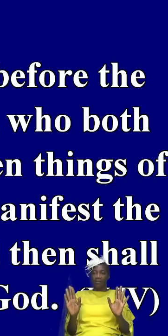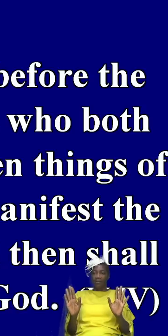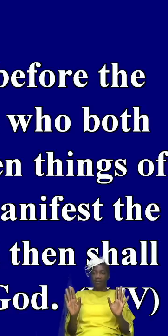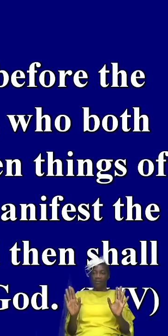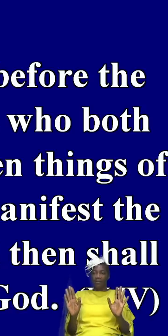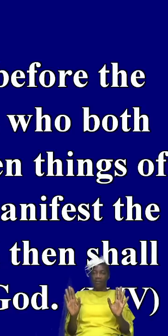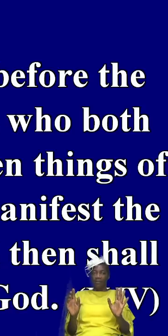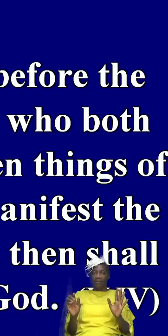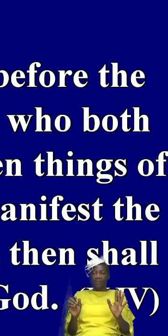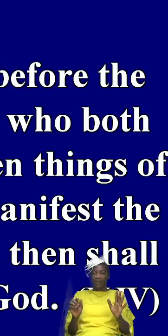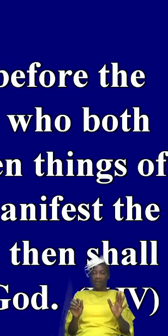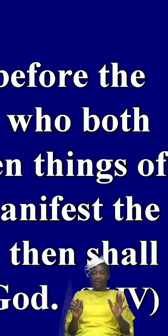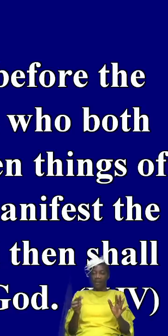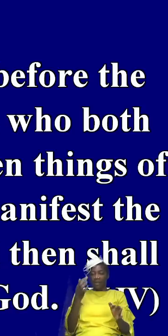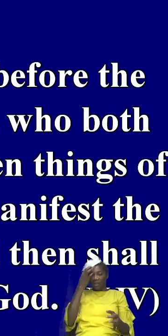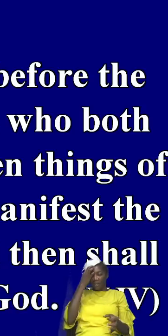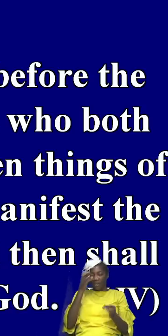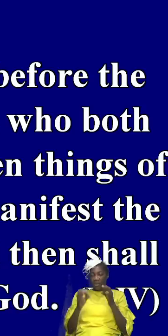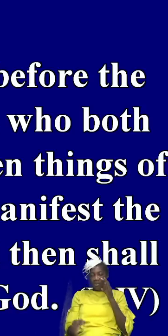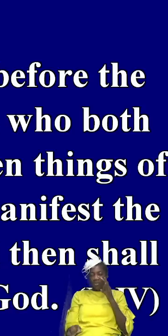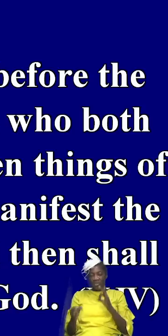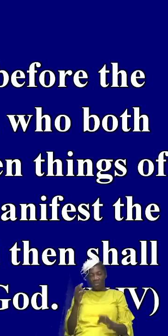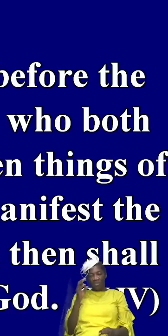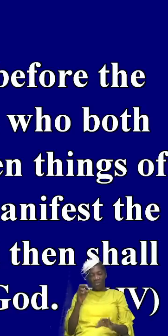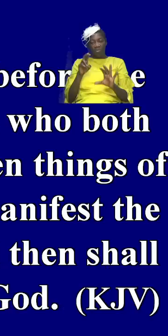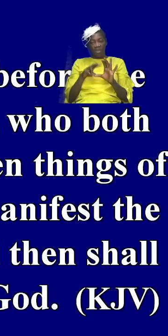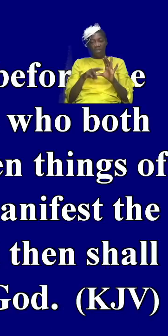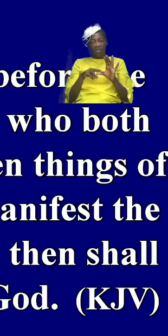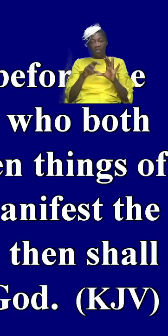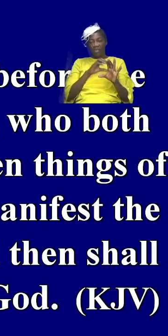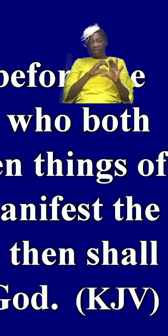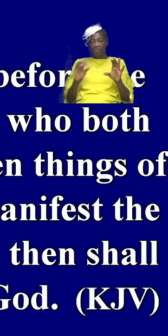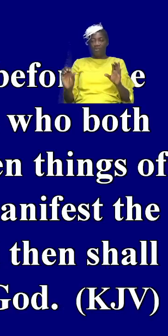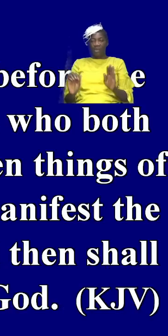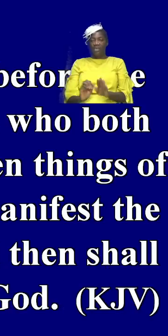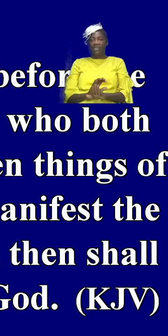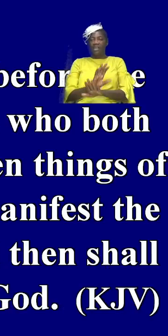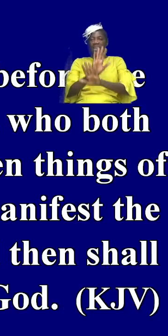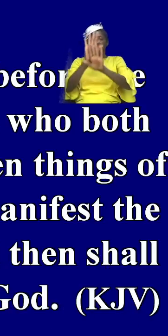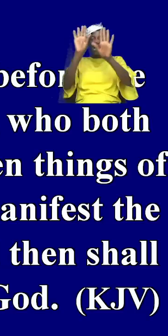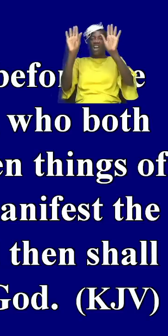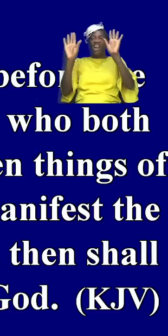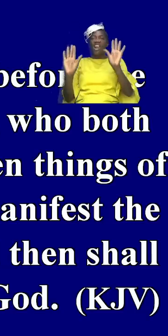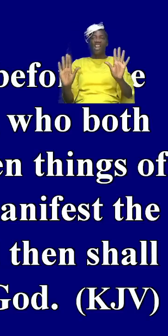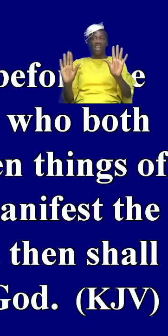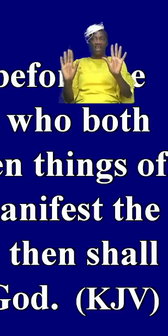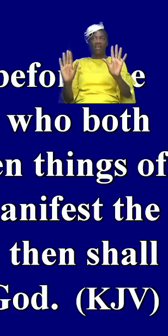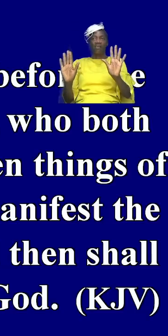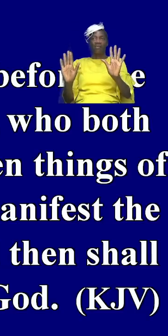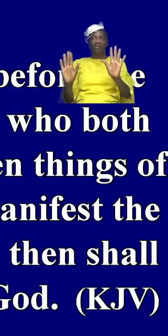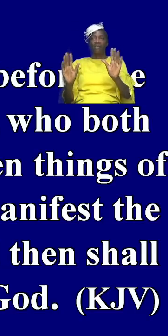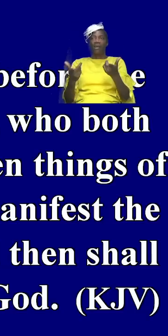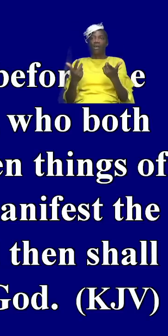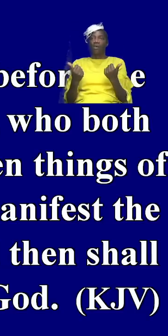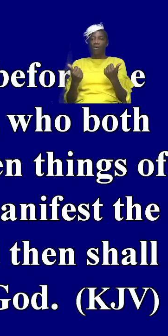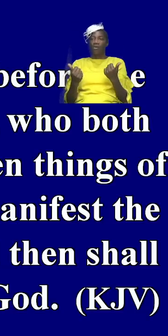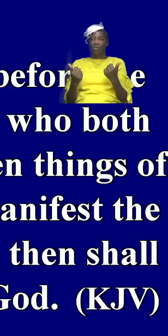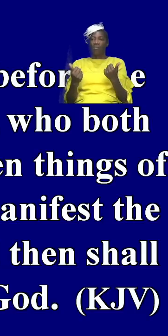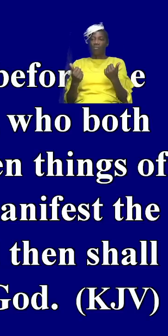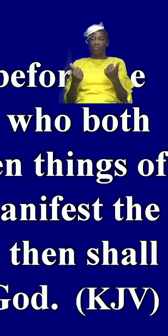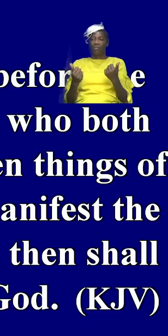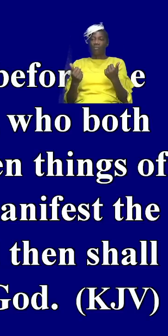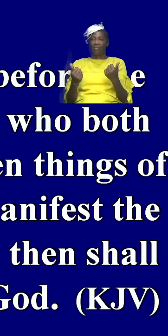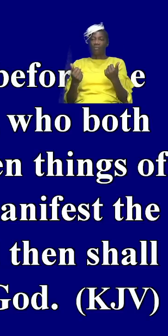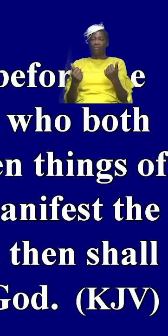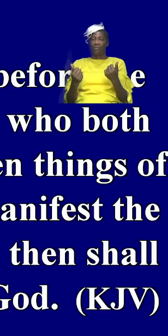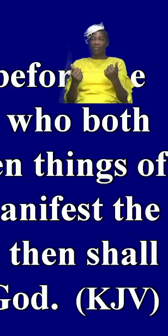at the judgment seat of Christ. Clarity will come. Vindication will come. People will be vindicated.